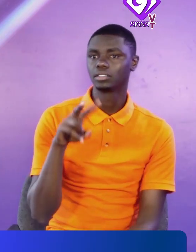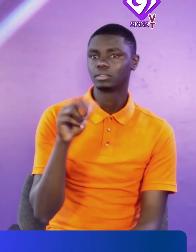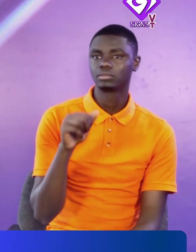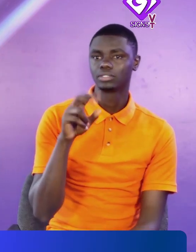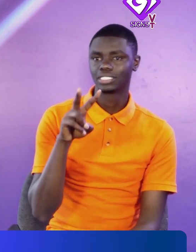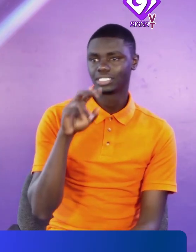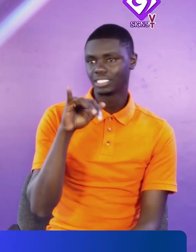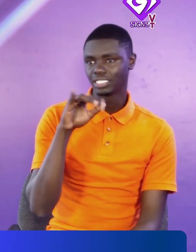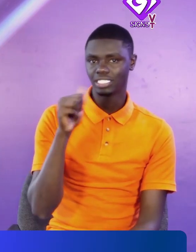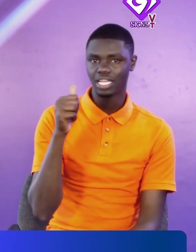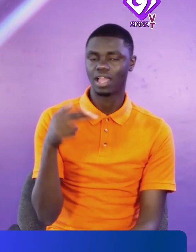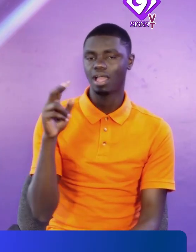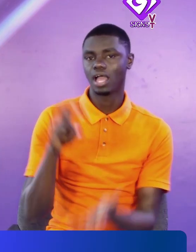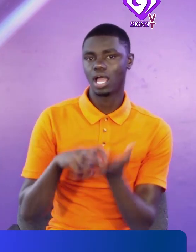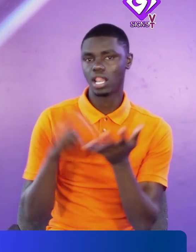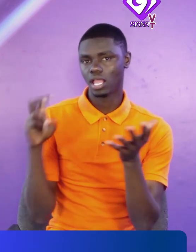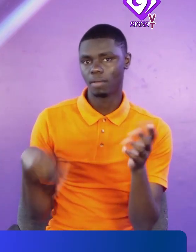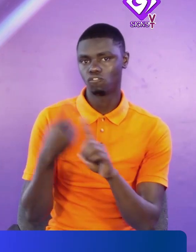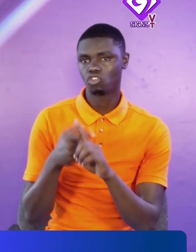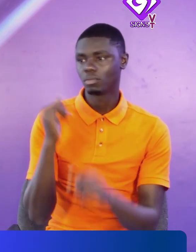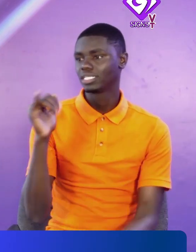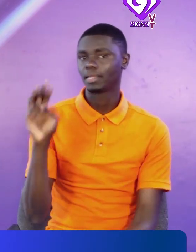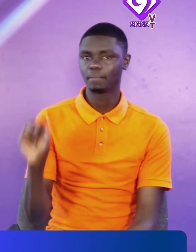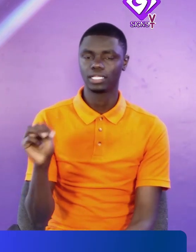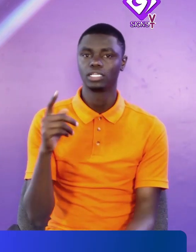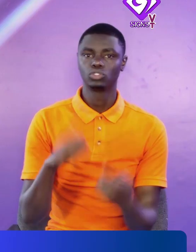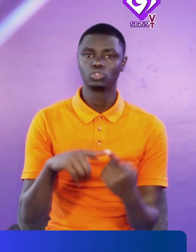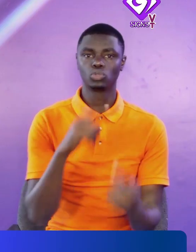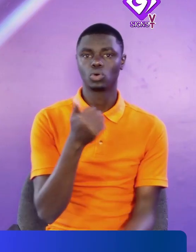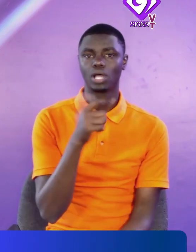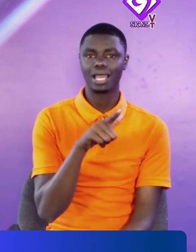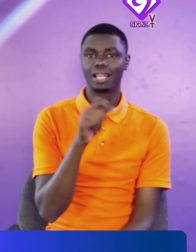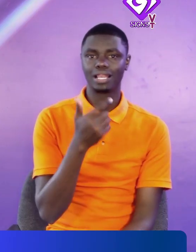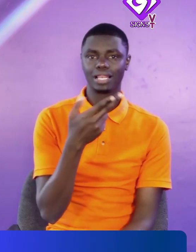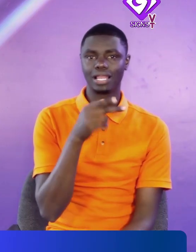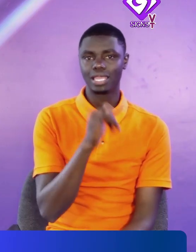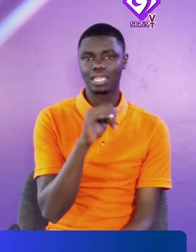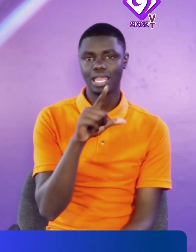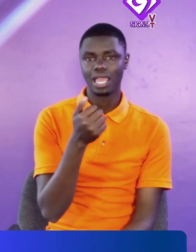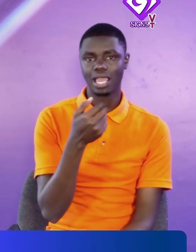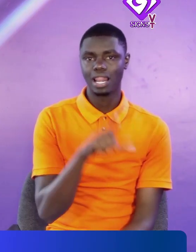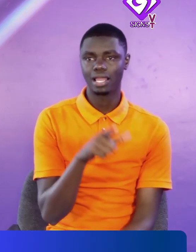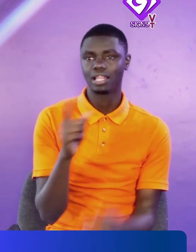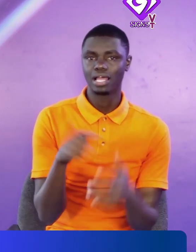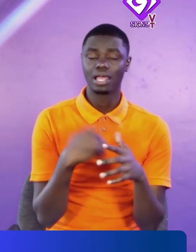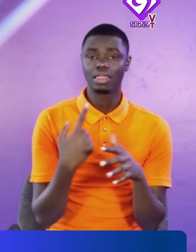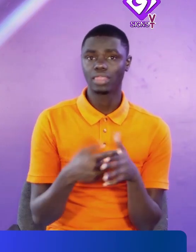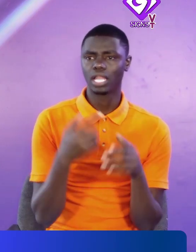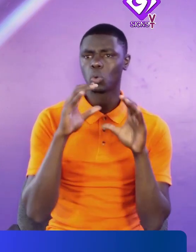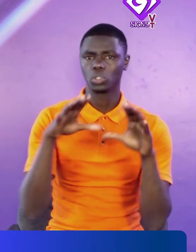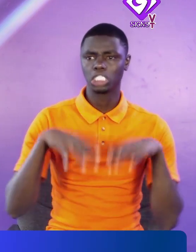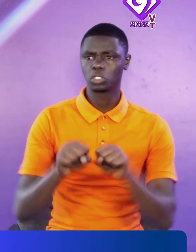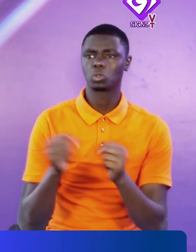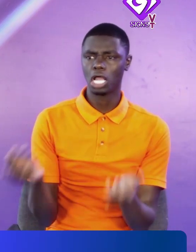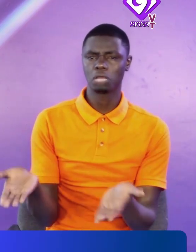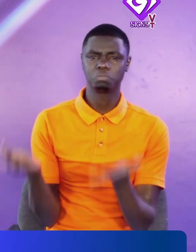atoke Inter Milan aende Al Hilal, na Christian Chivu achukue hatamu za kuinoa Inter Milan. Yani ni